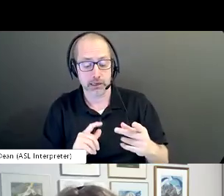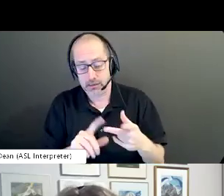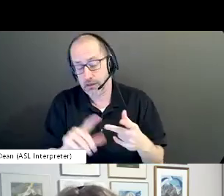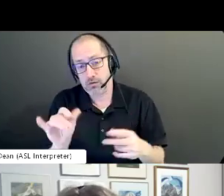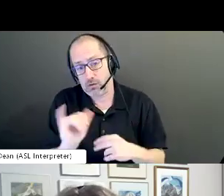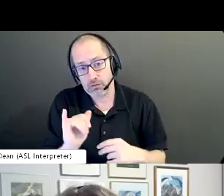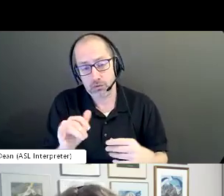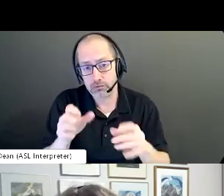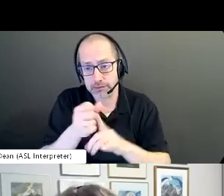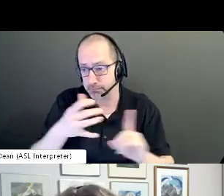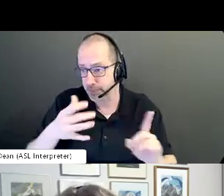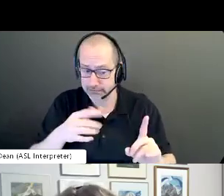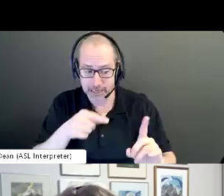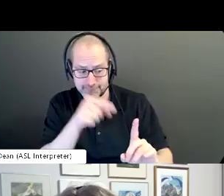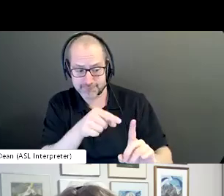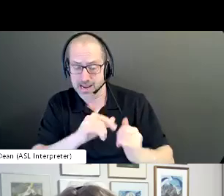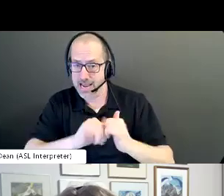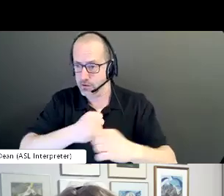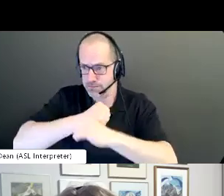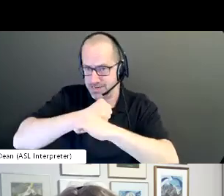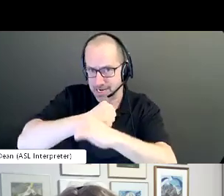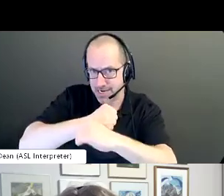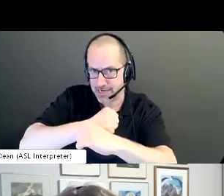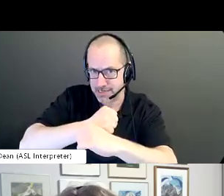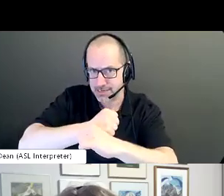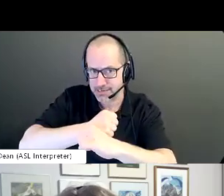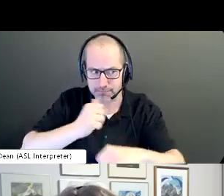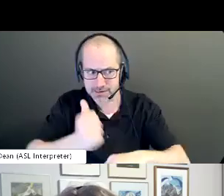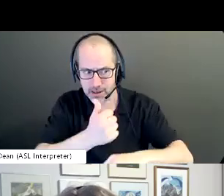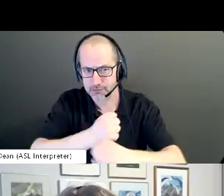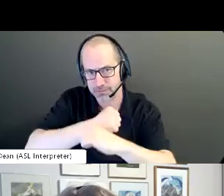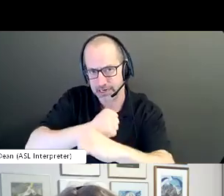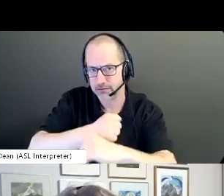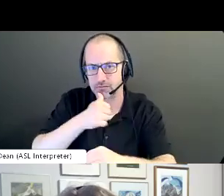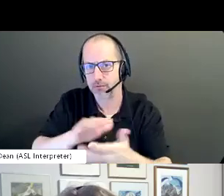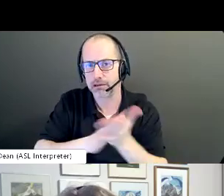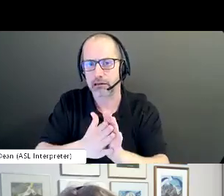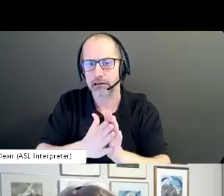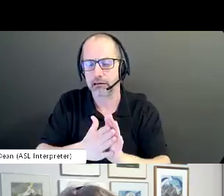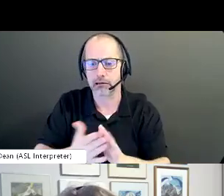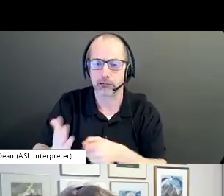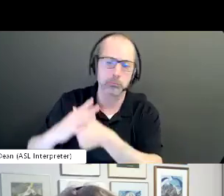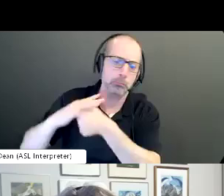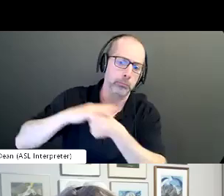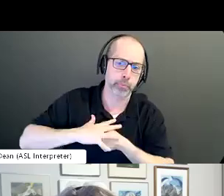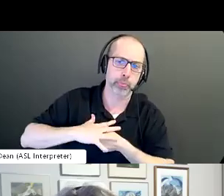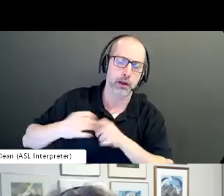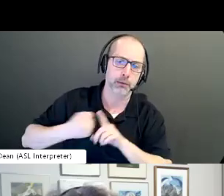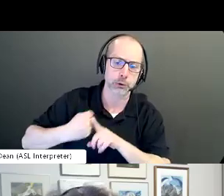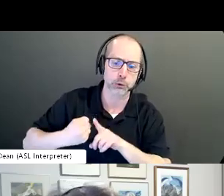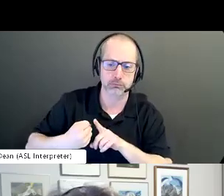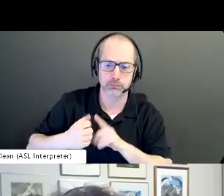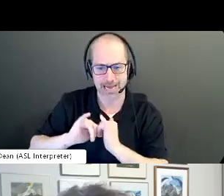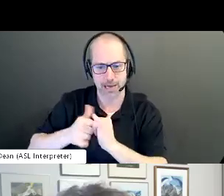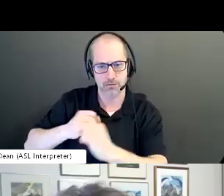can do to protect themselves from becoming victims. And to a large extent, what we really